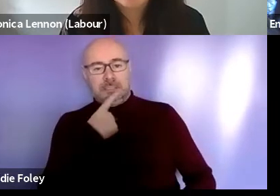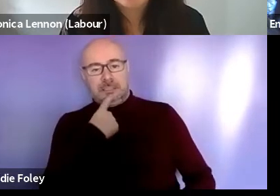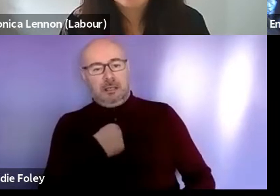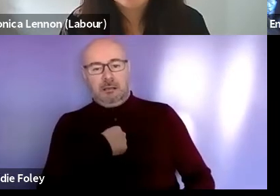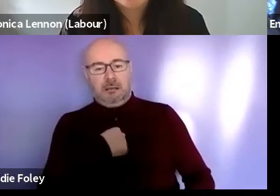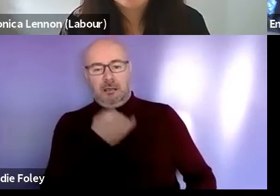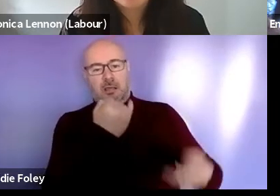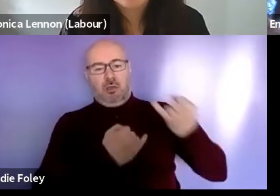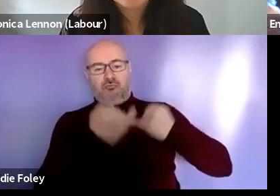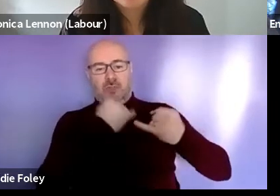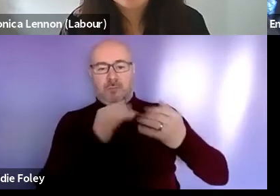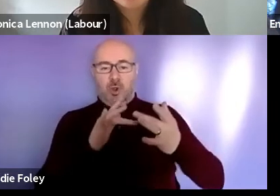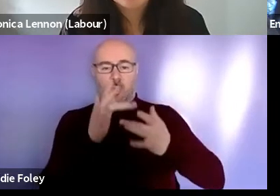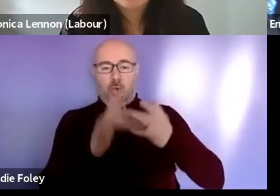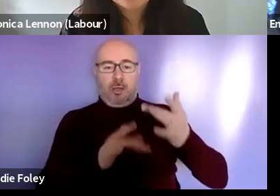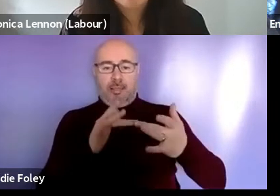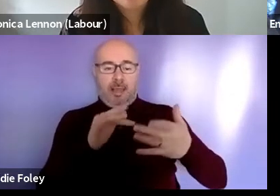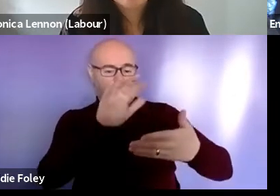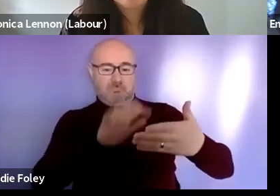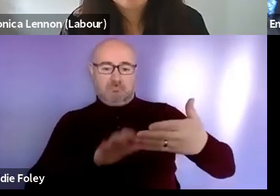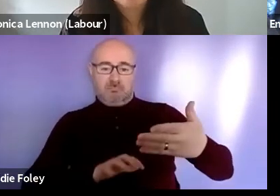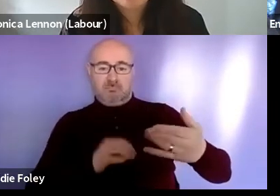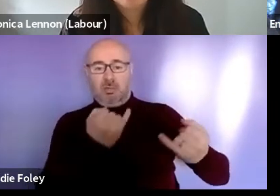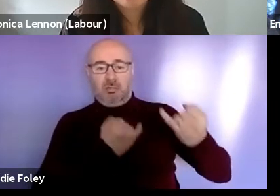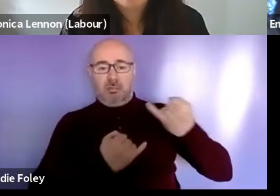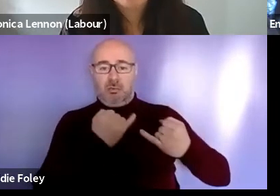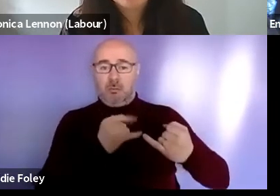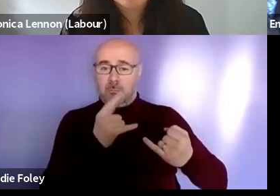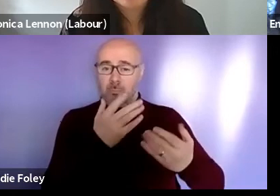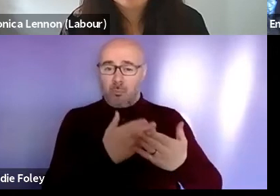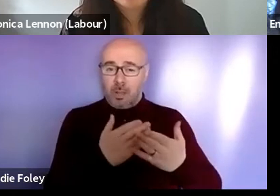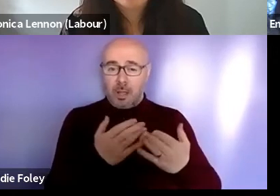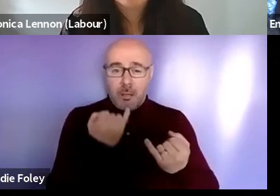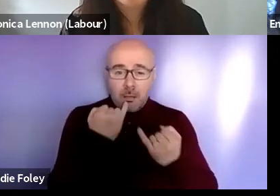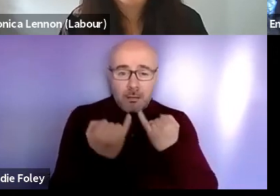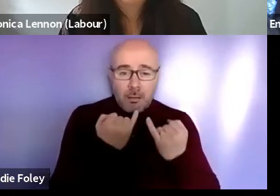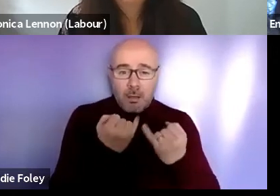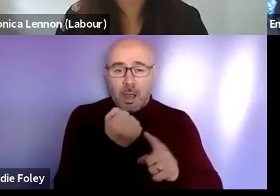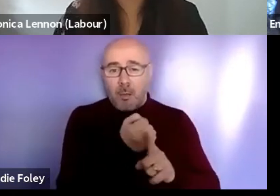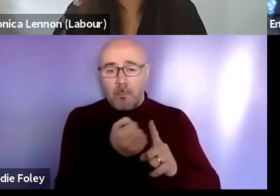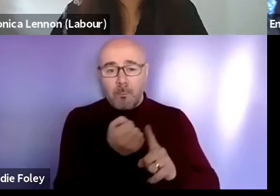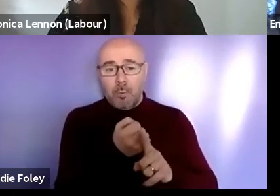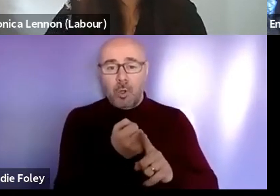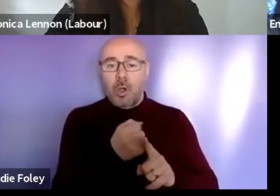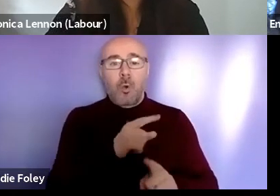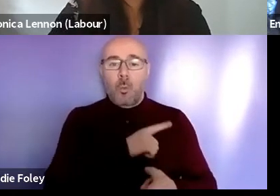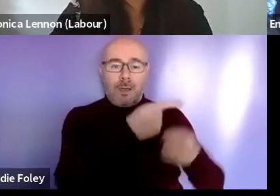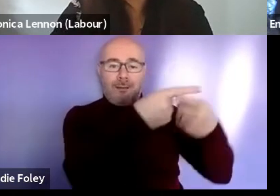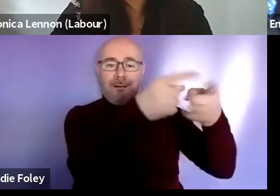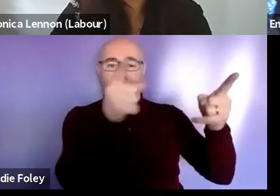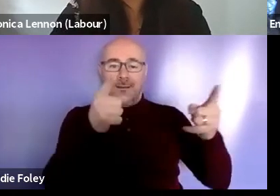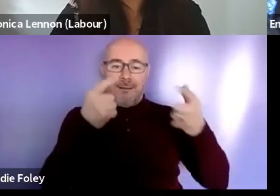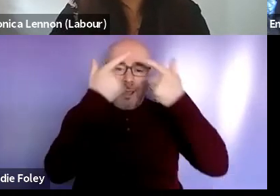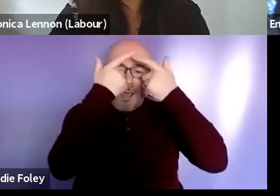an easy answer because I'd be doing it. But I think a lot of the abuse comes from a place of not understanding and therefore having a lack of